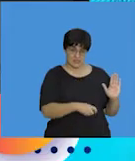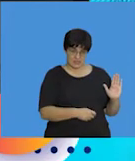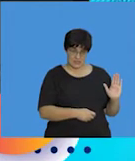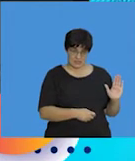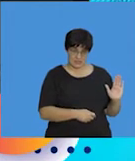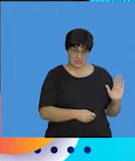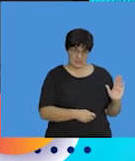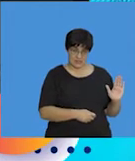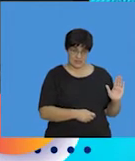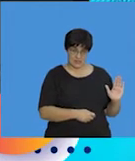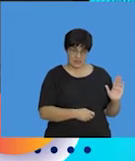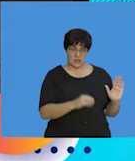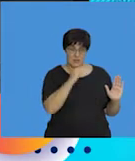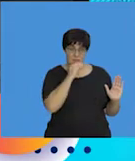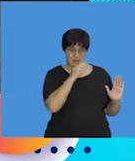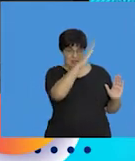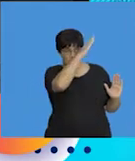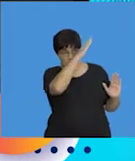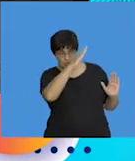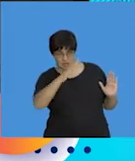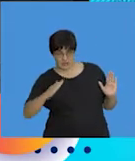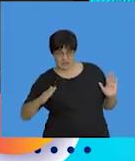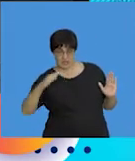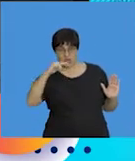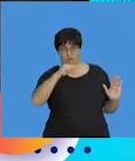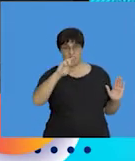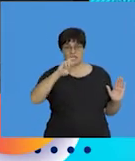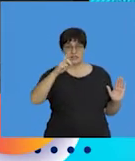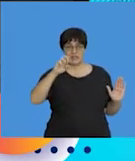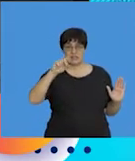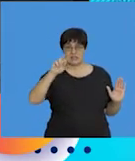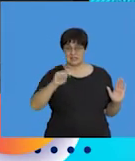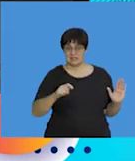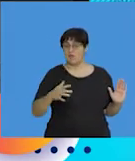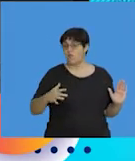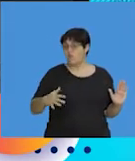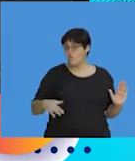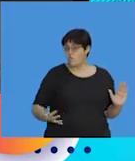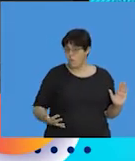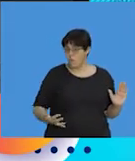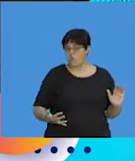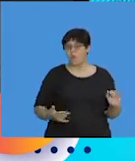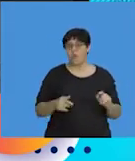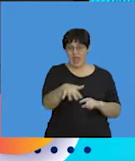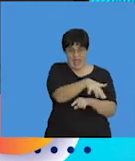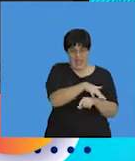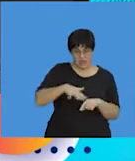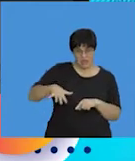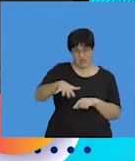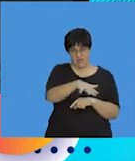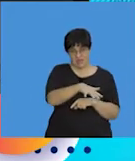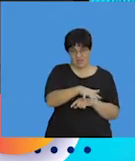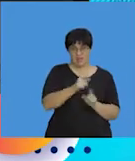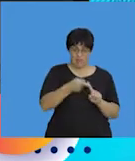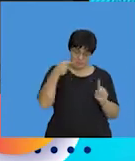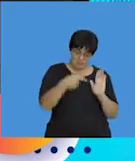means that either you're going to need to use the gradient of the graph, or you are going to need to use